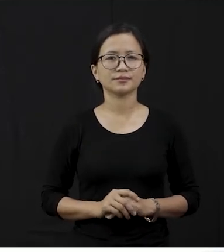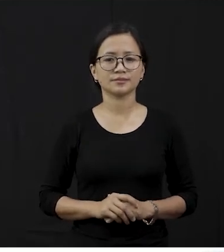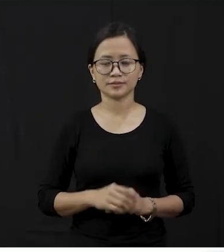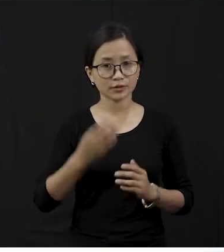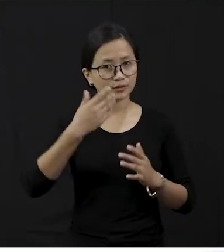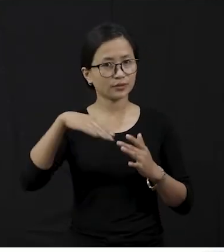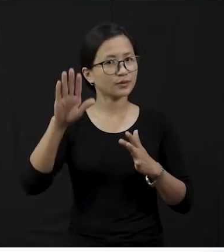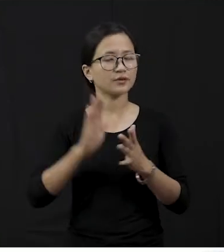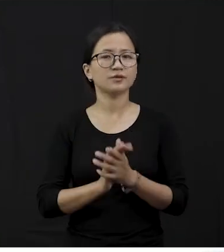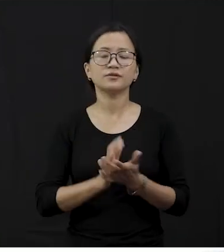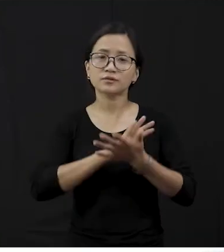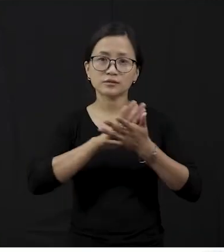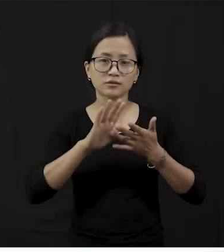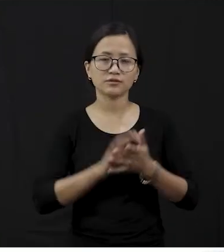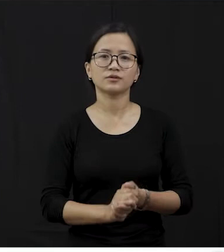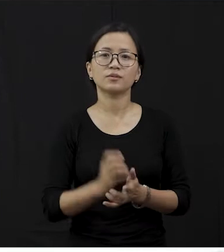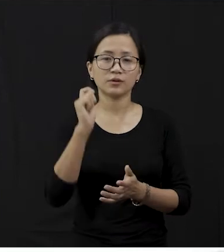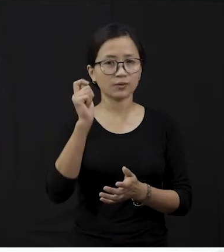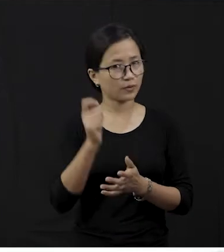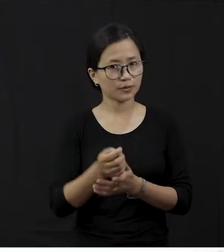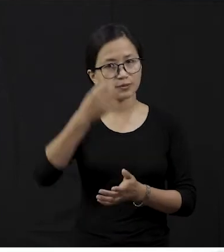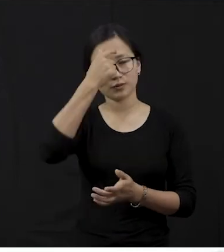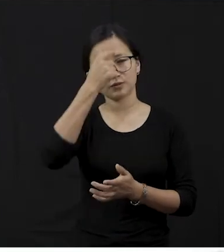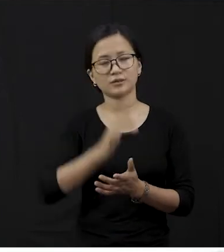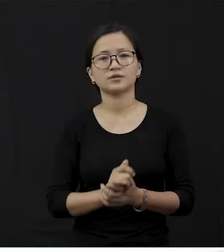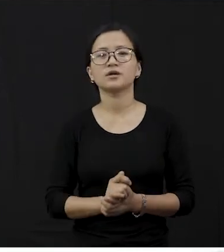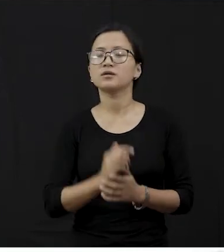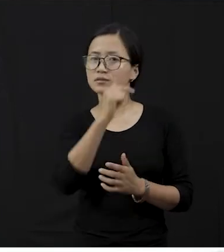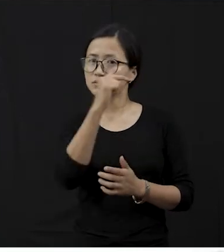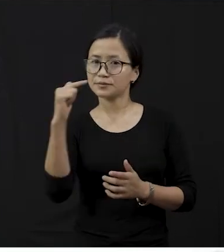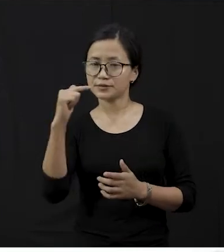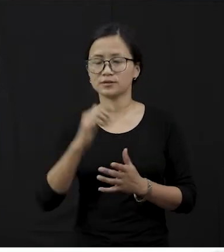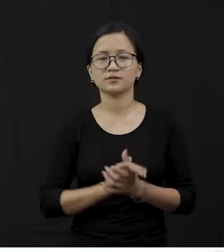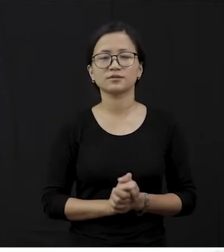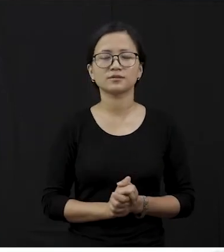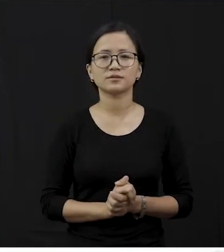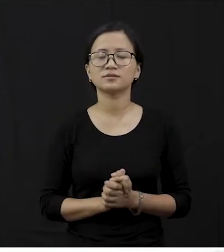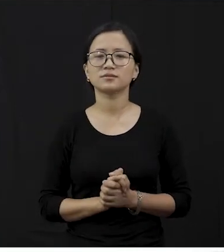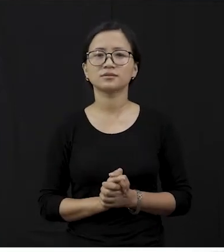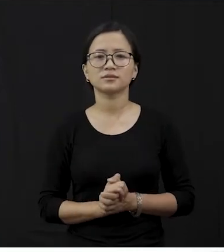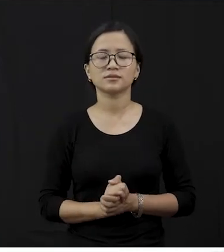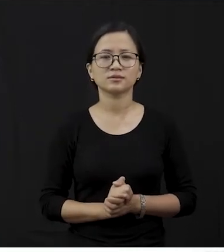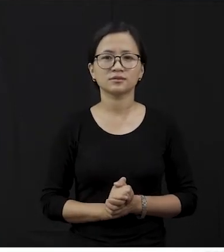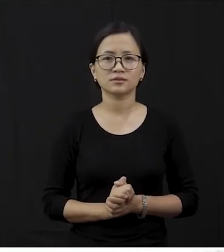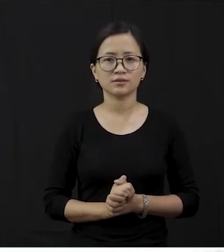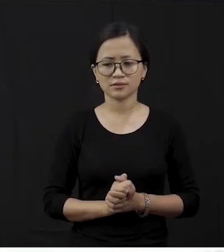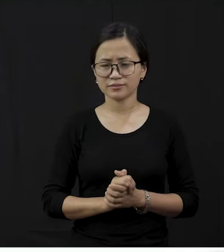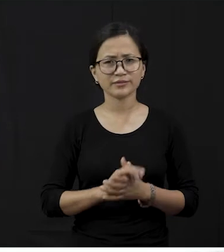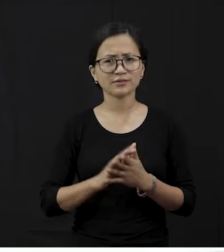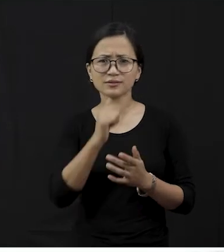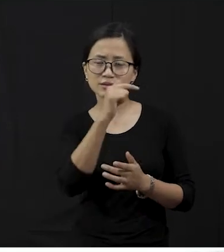going to solve word problems on subtraction. Then,